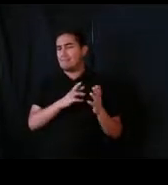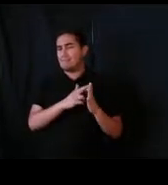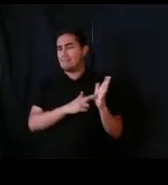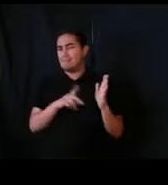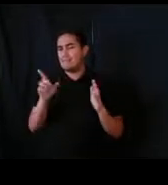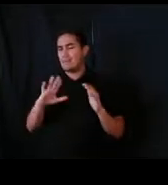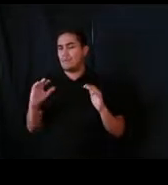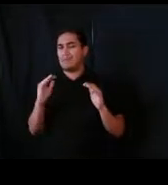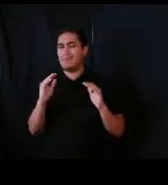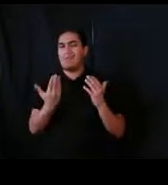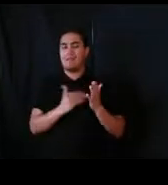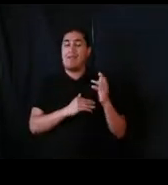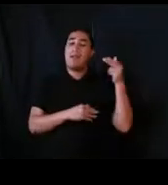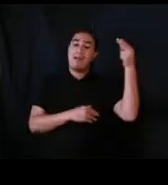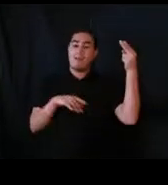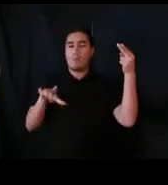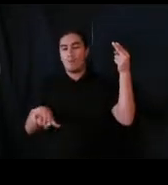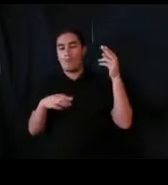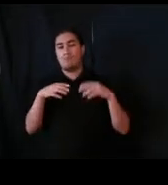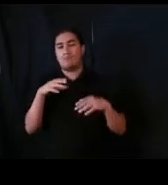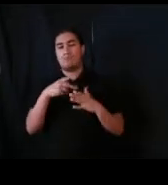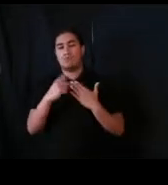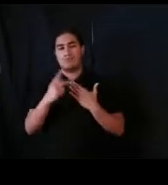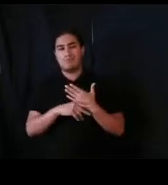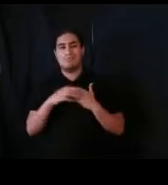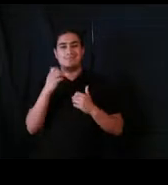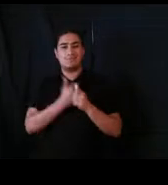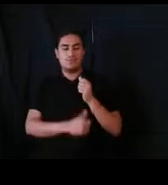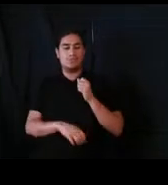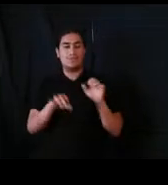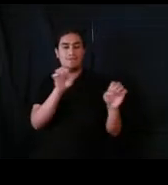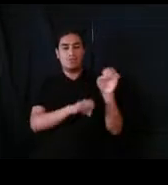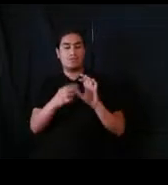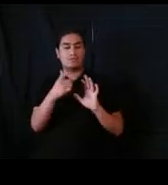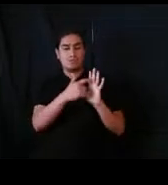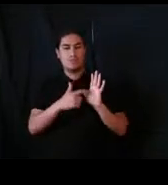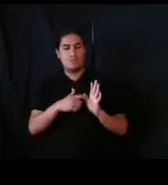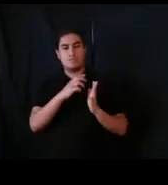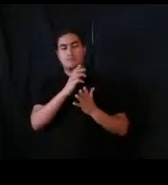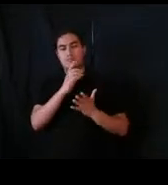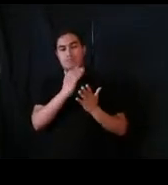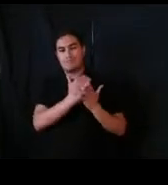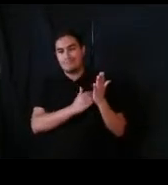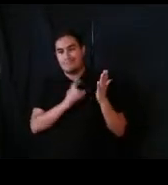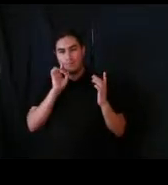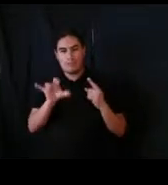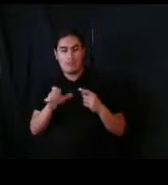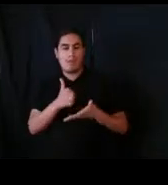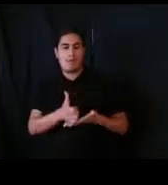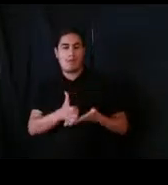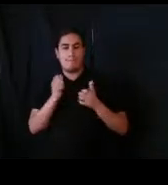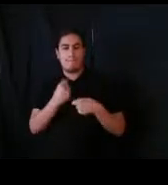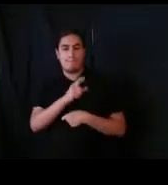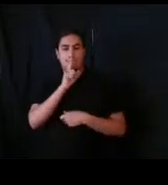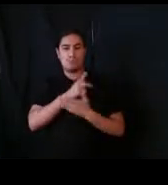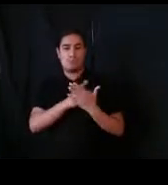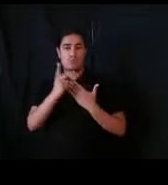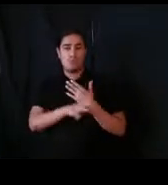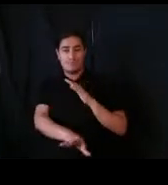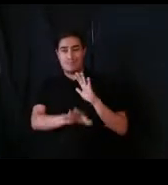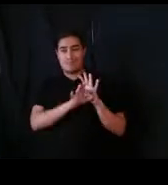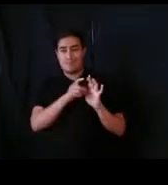and low-ranking projects and each evaluation criteria delineating between high-ranking and low-ranking could help ensure that projects selected in our